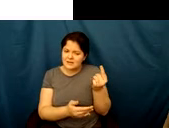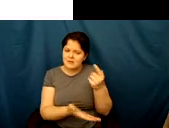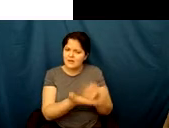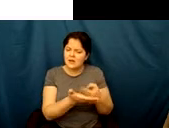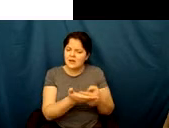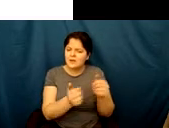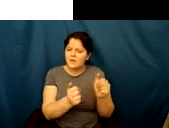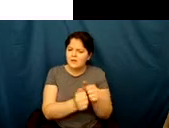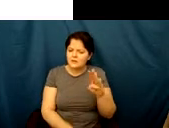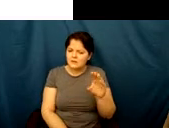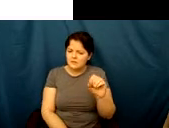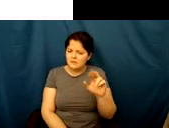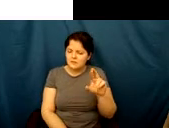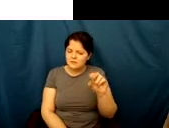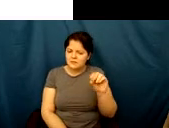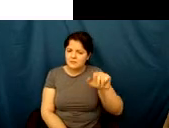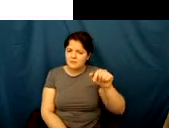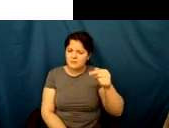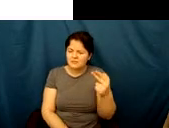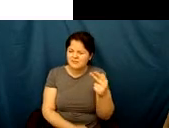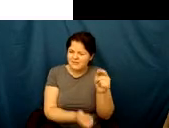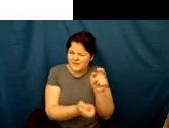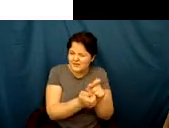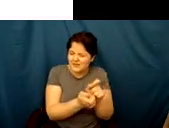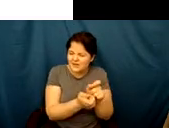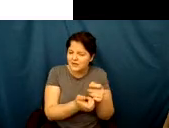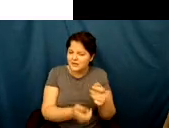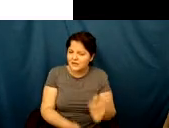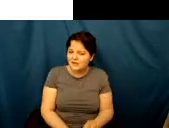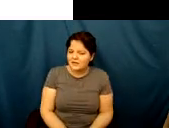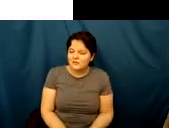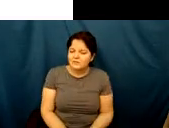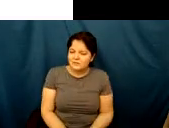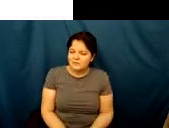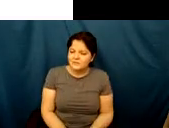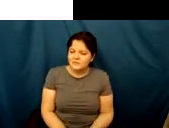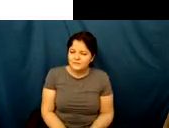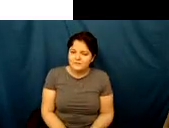borough more specifically.